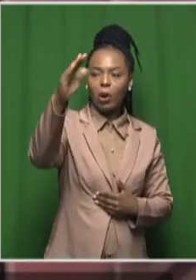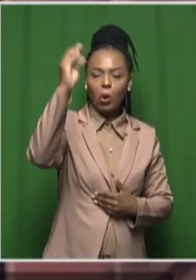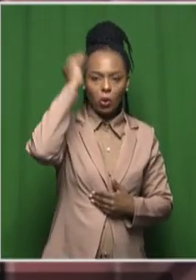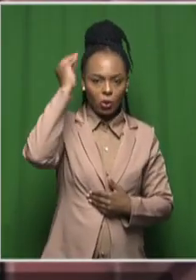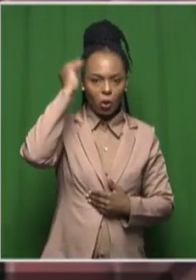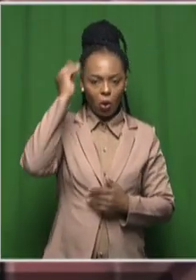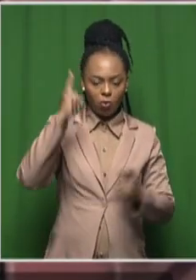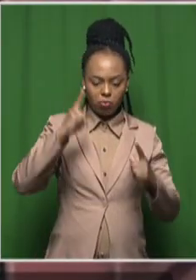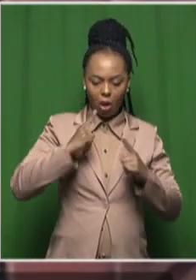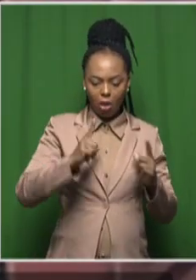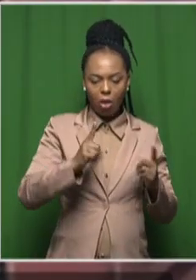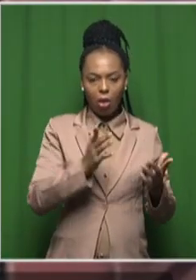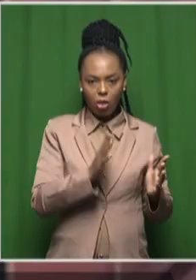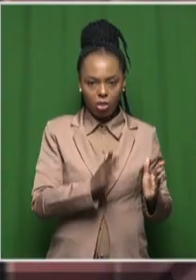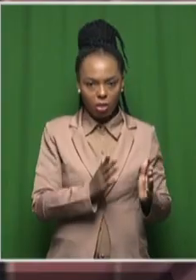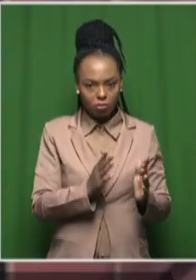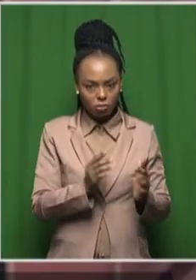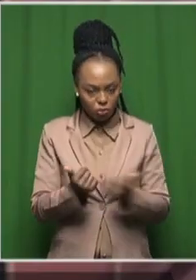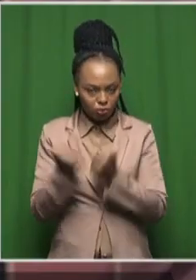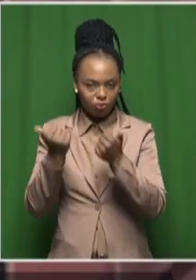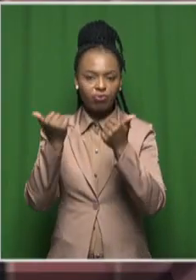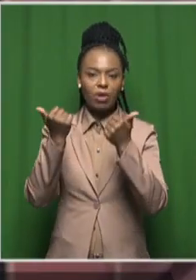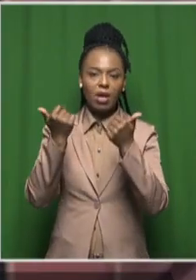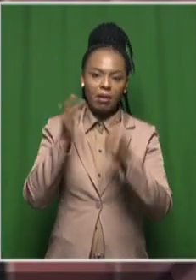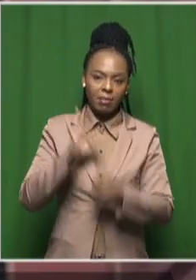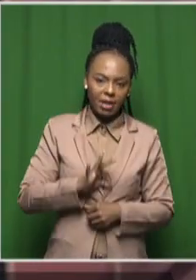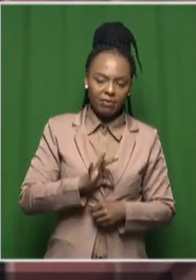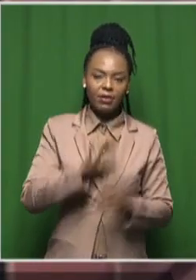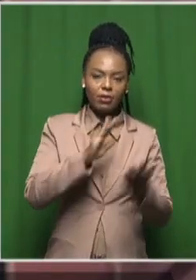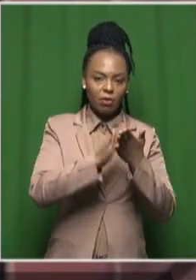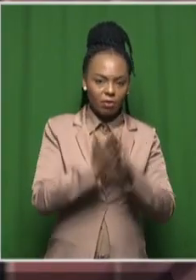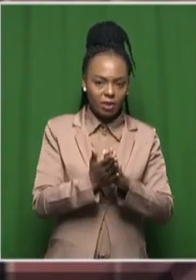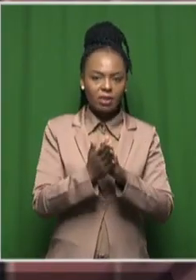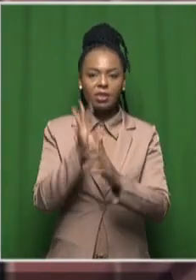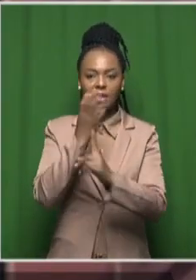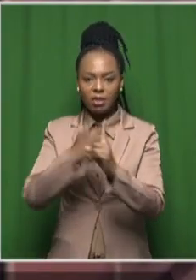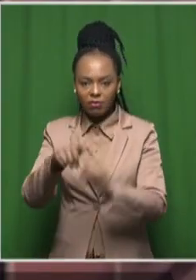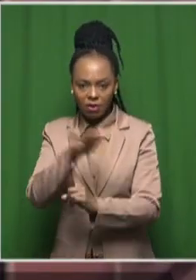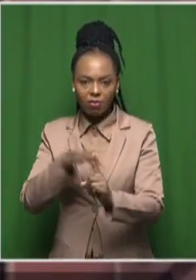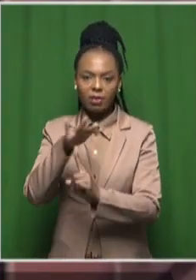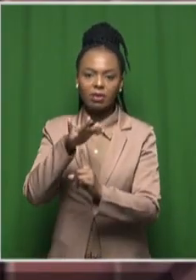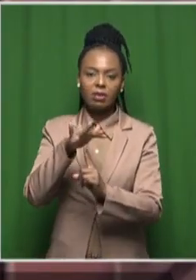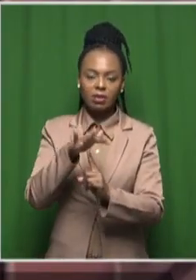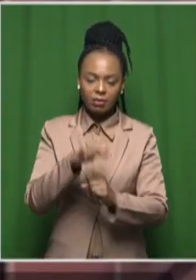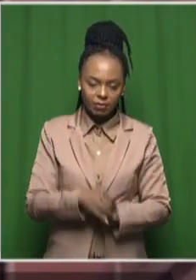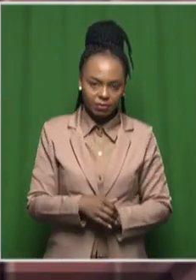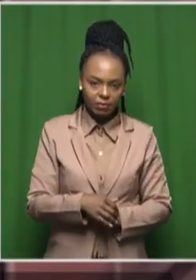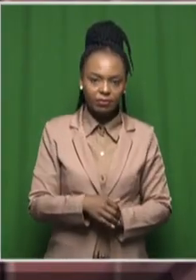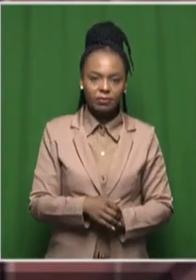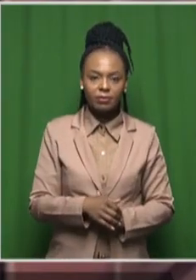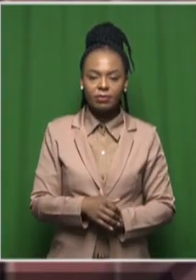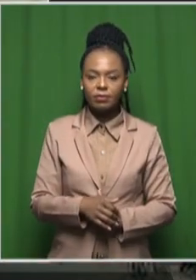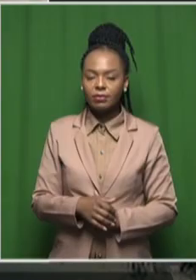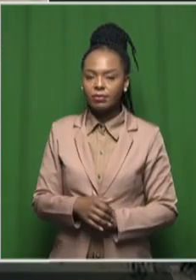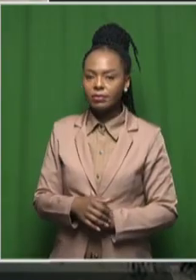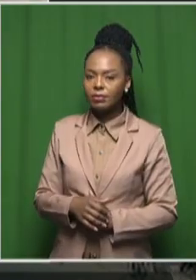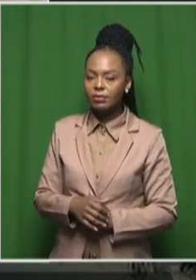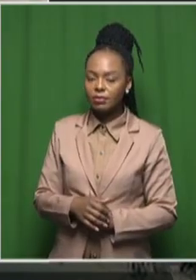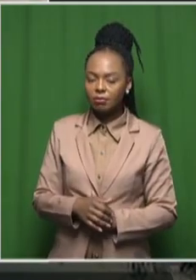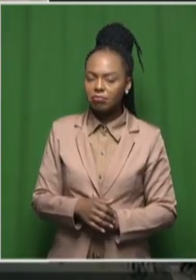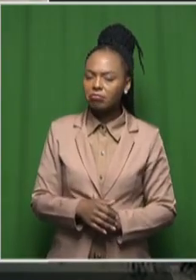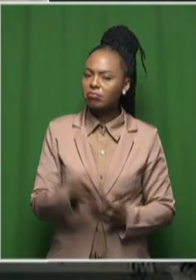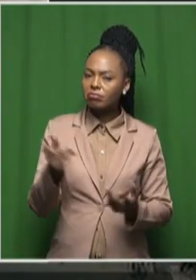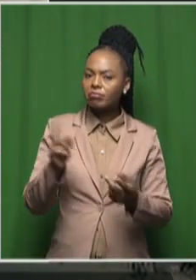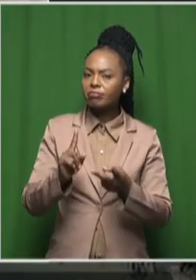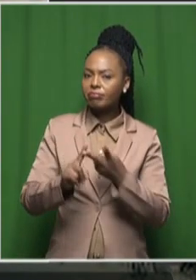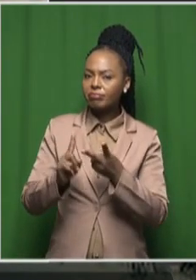is extremely beneficial for the community, for the environment, for the economy, and all of that. Right, right. Now, Viveka, what changes